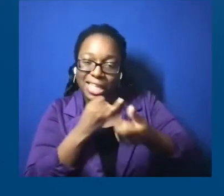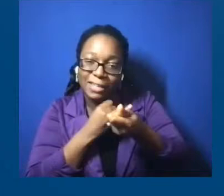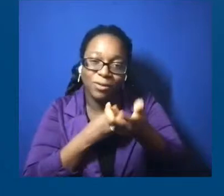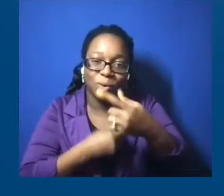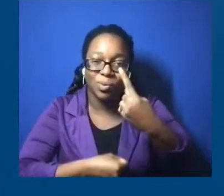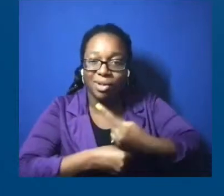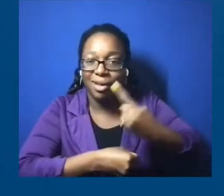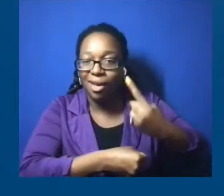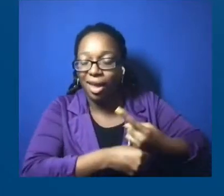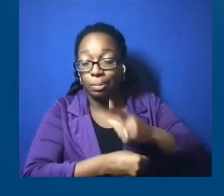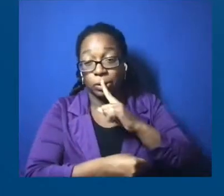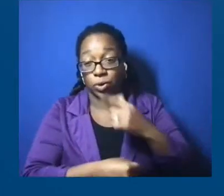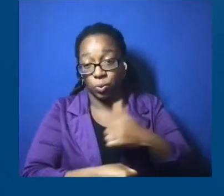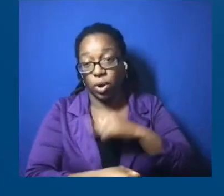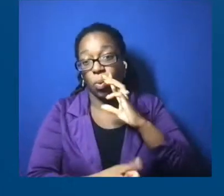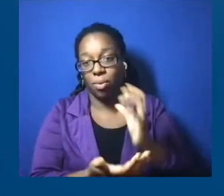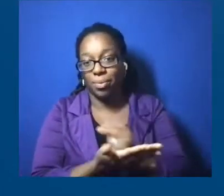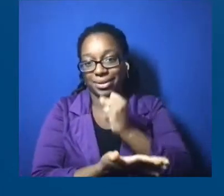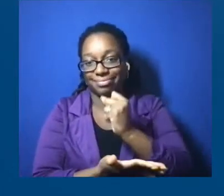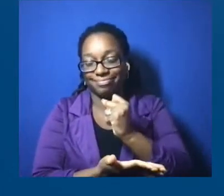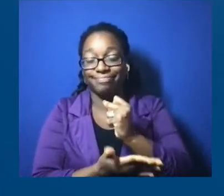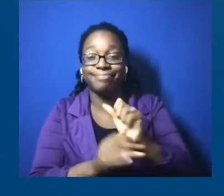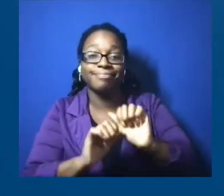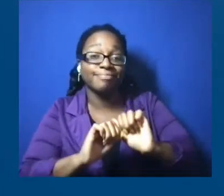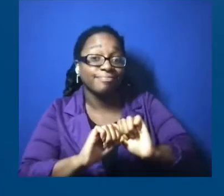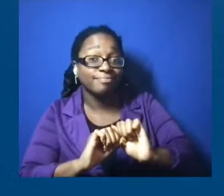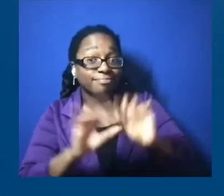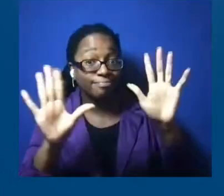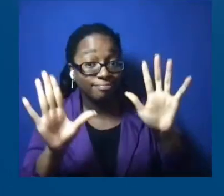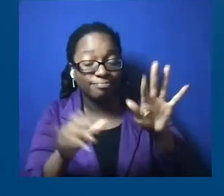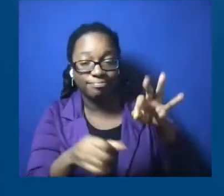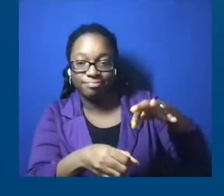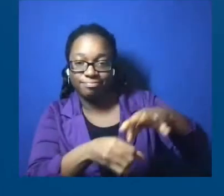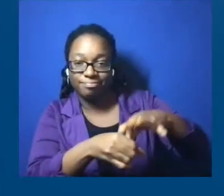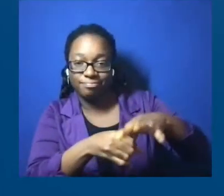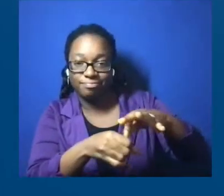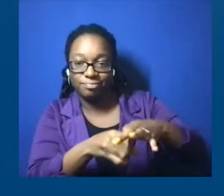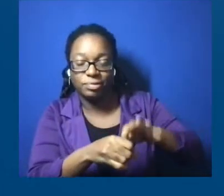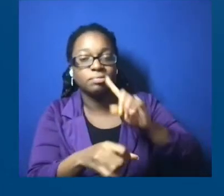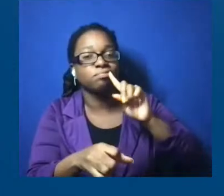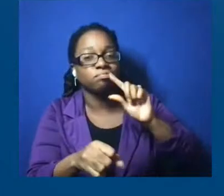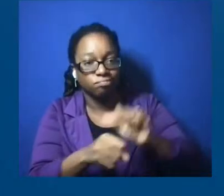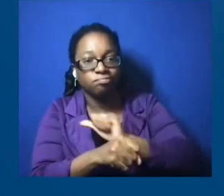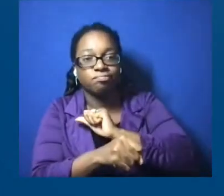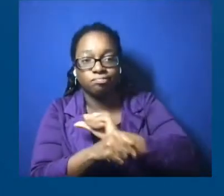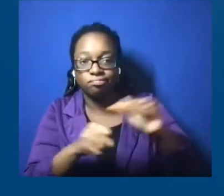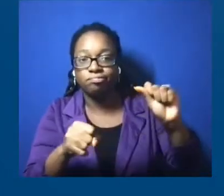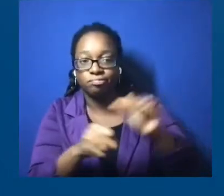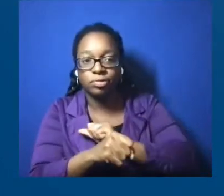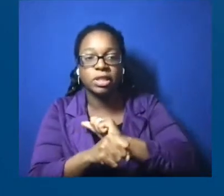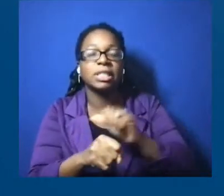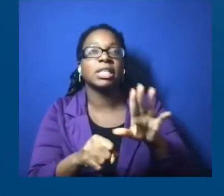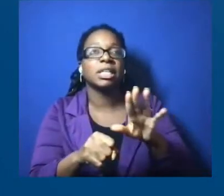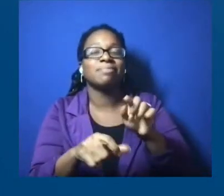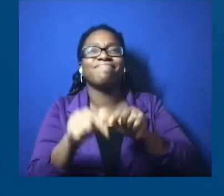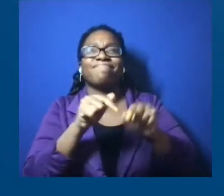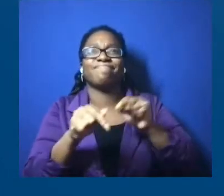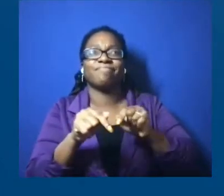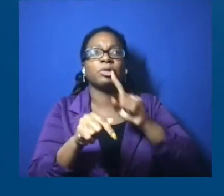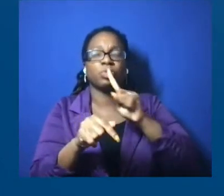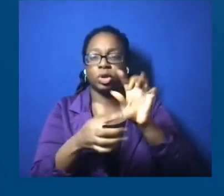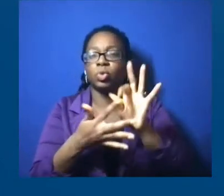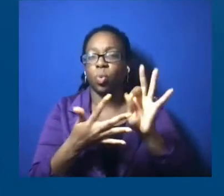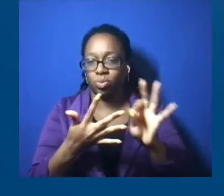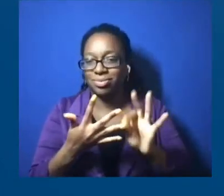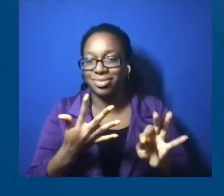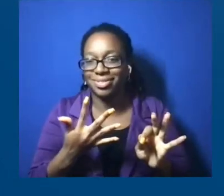assured and make it clear that this election is a referendum. It's not a referendum, I should say. It's a choice.